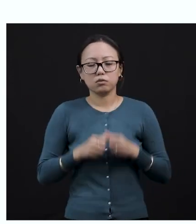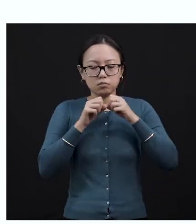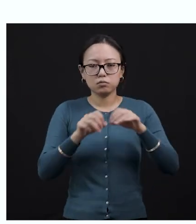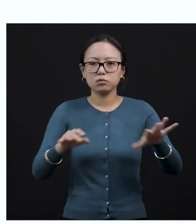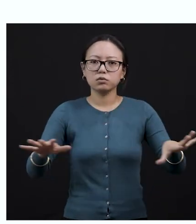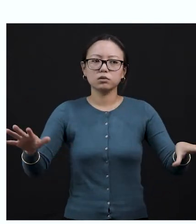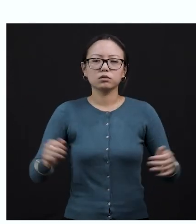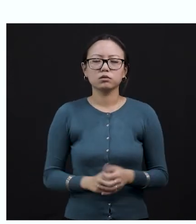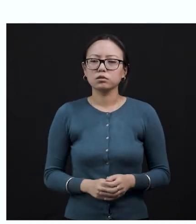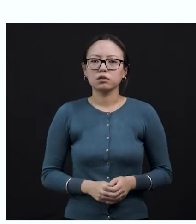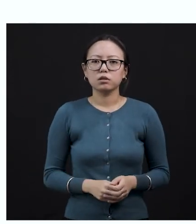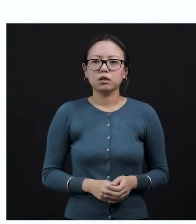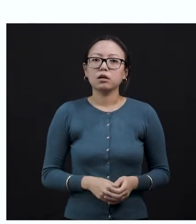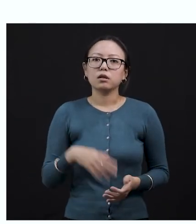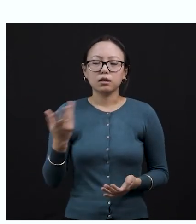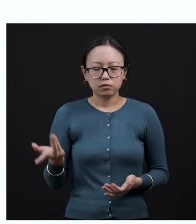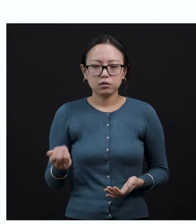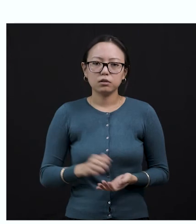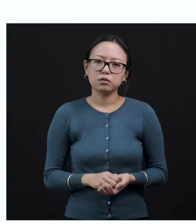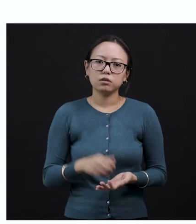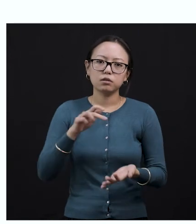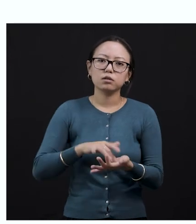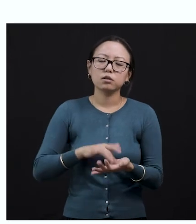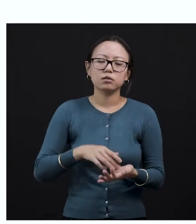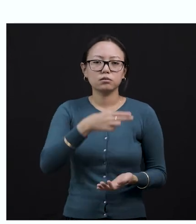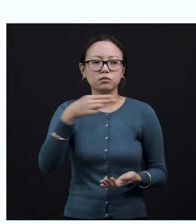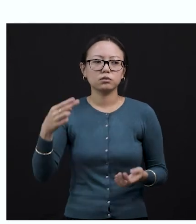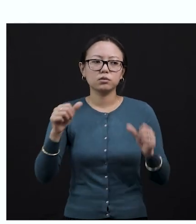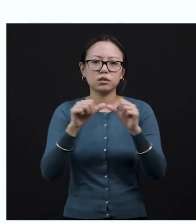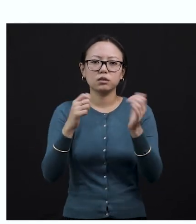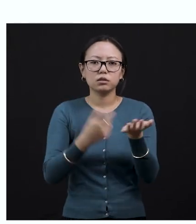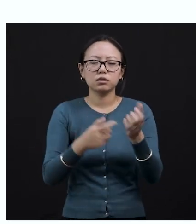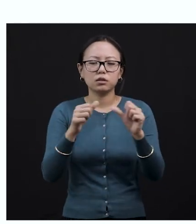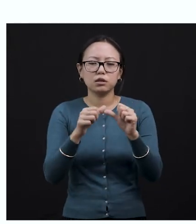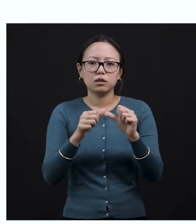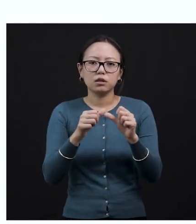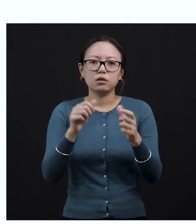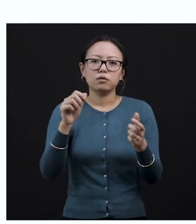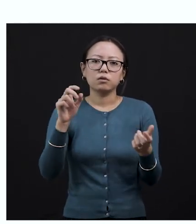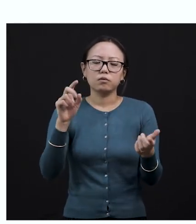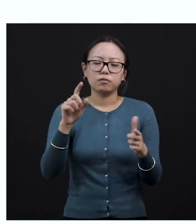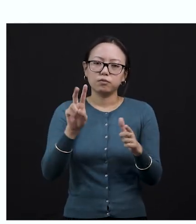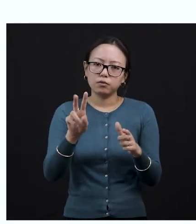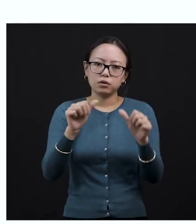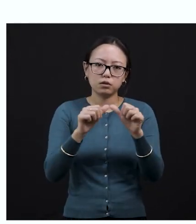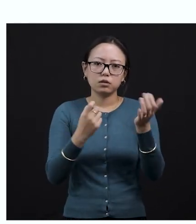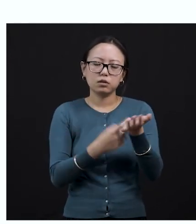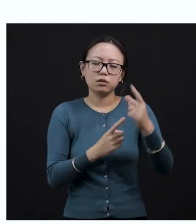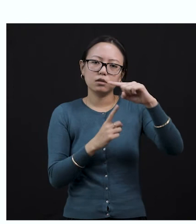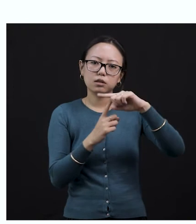as the Aryavarta. Also, they had their own language known as the